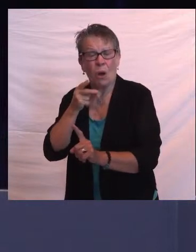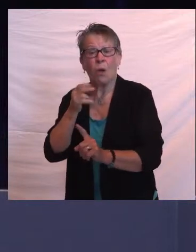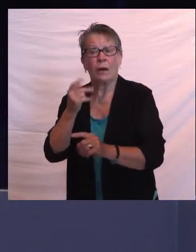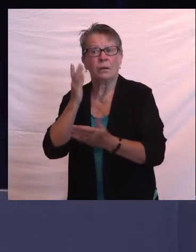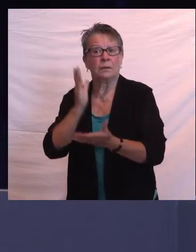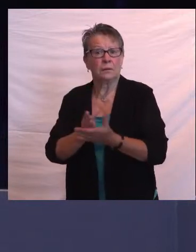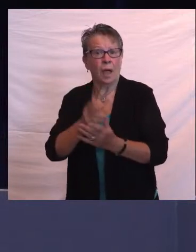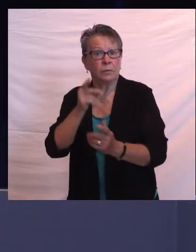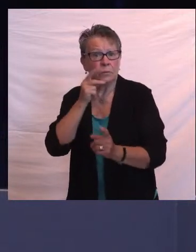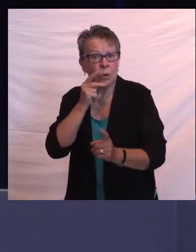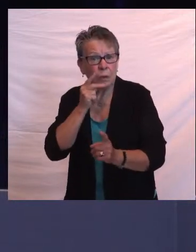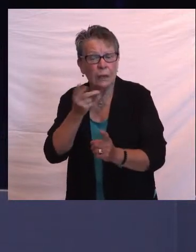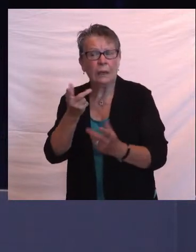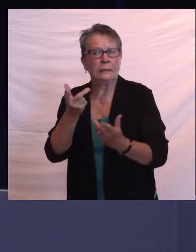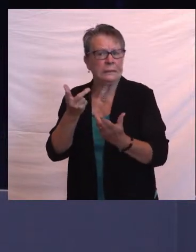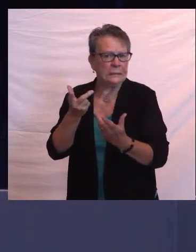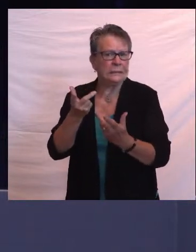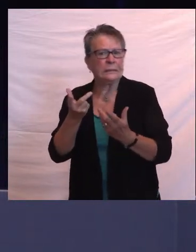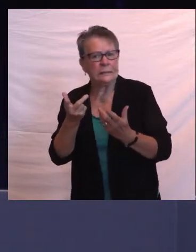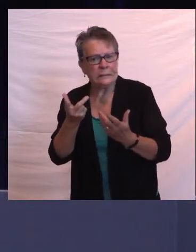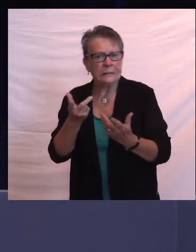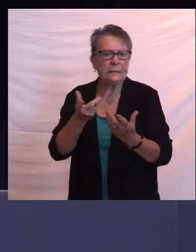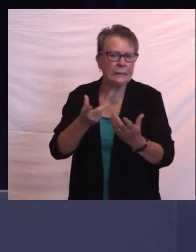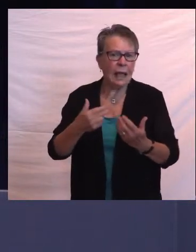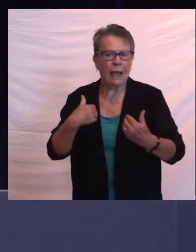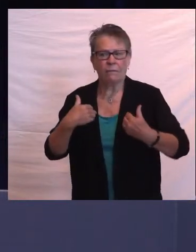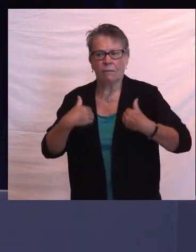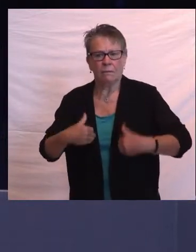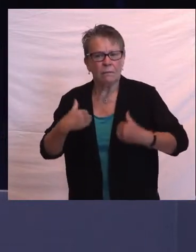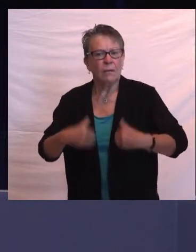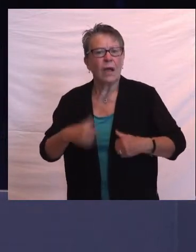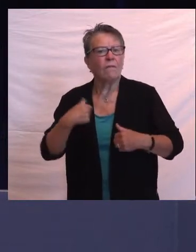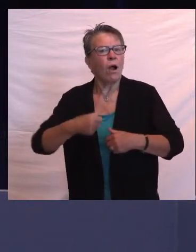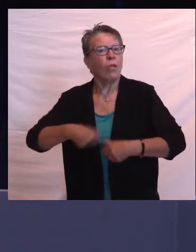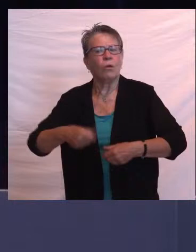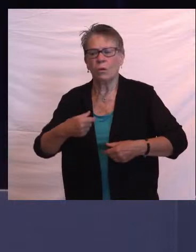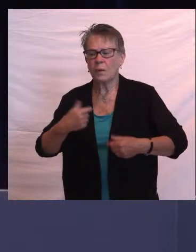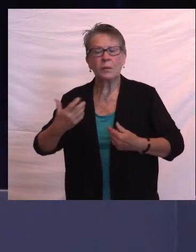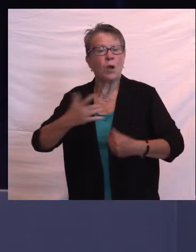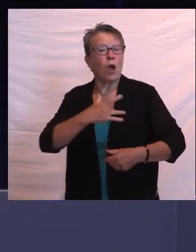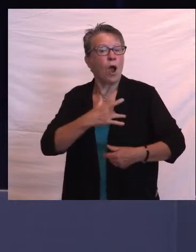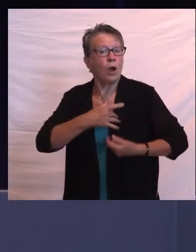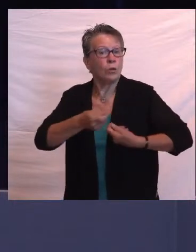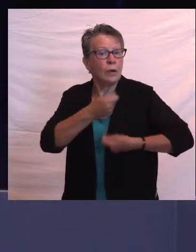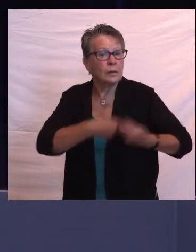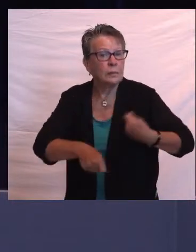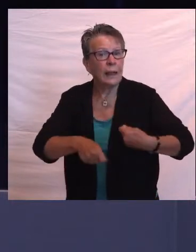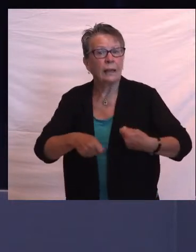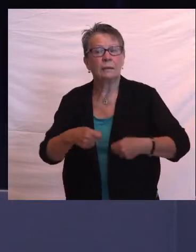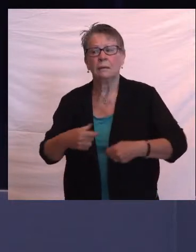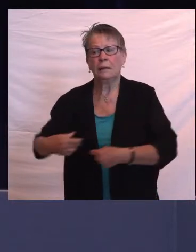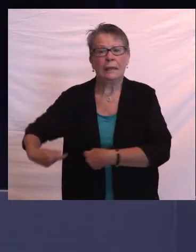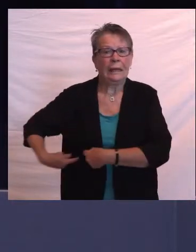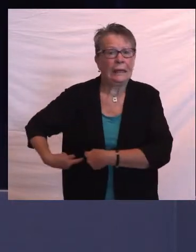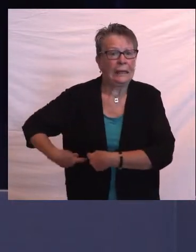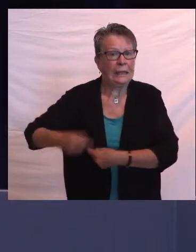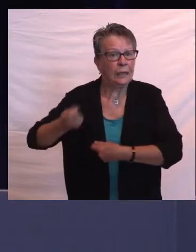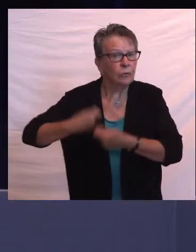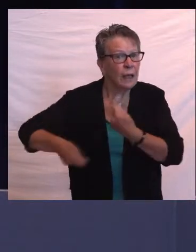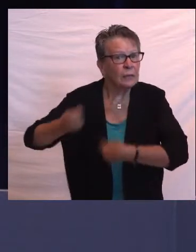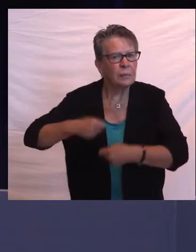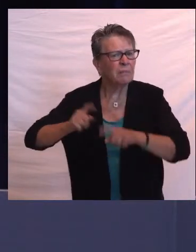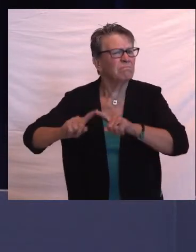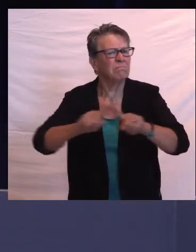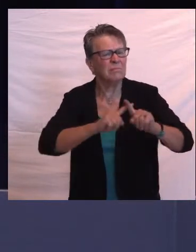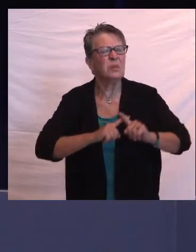stroke or cerebral vascular disease, and substance use disorders. This list does not include all of the potential medical